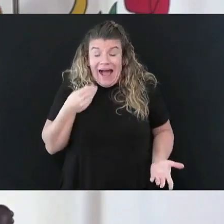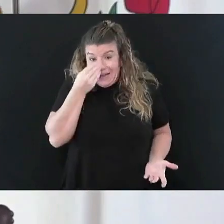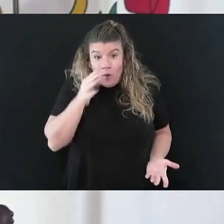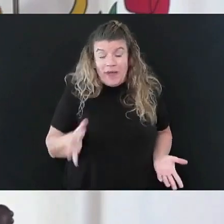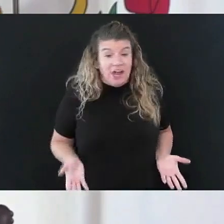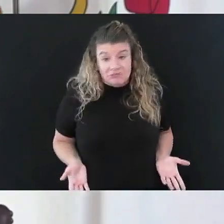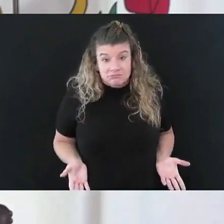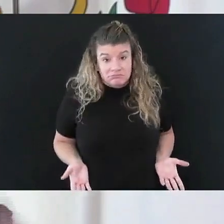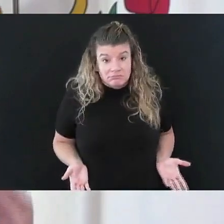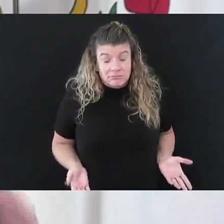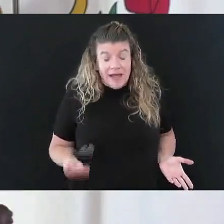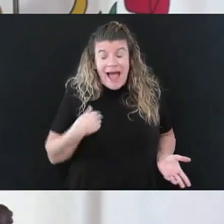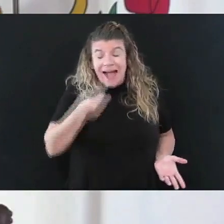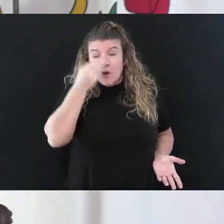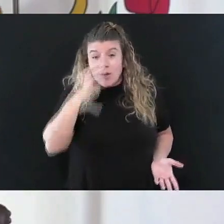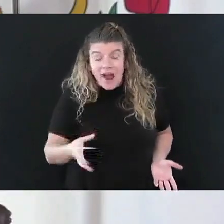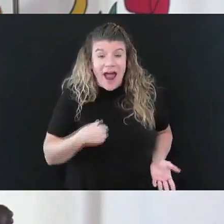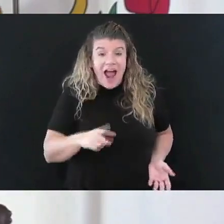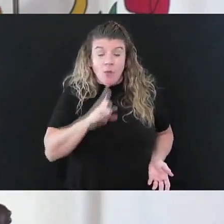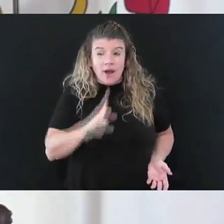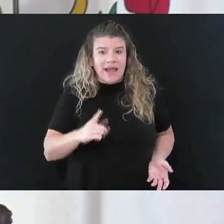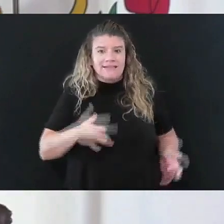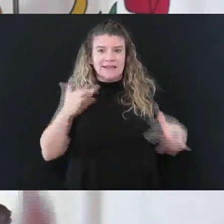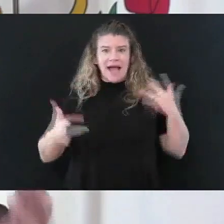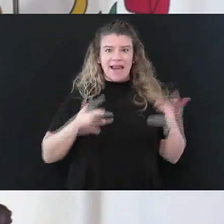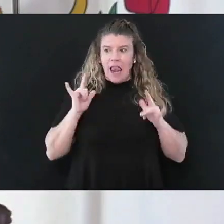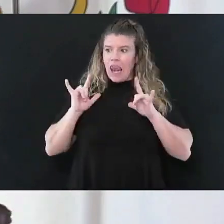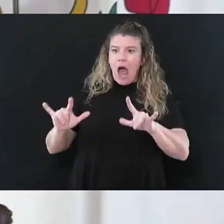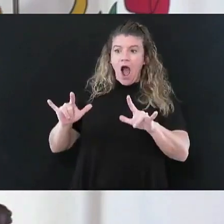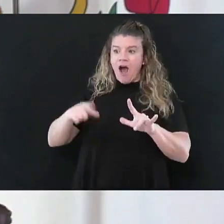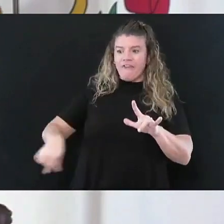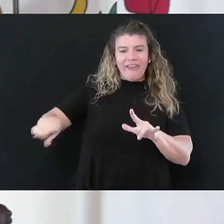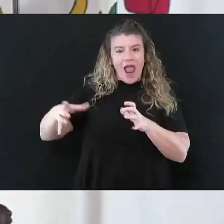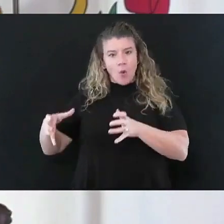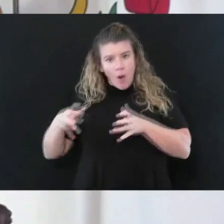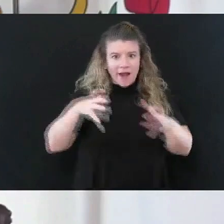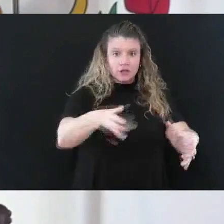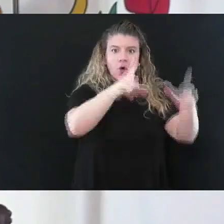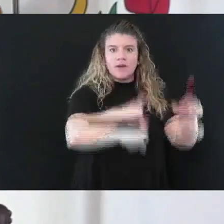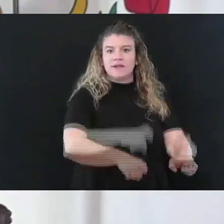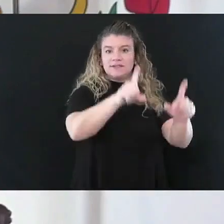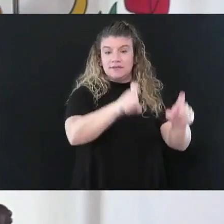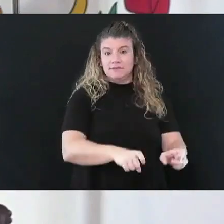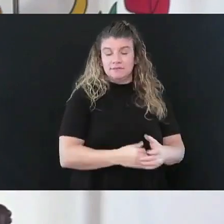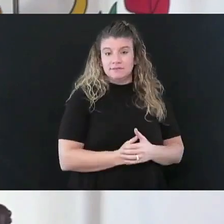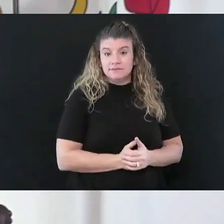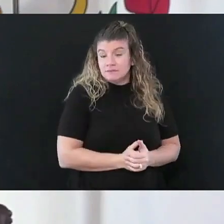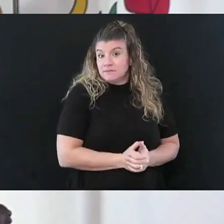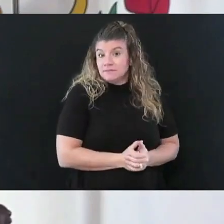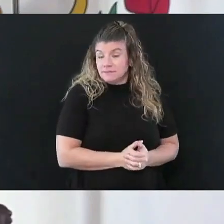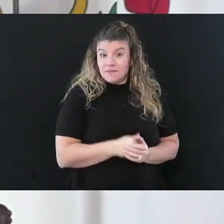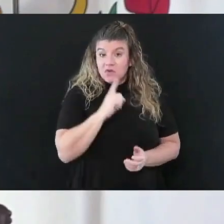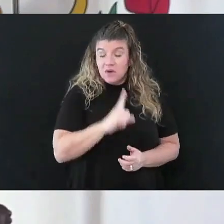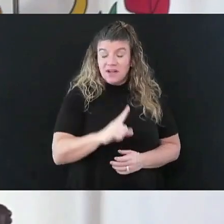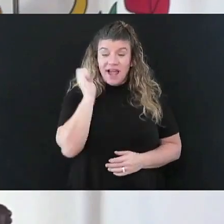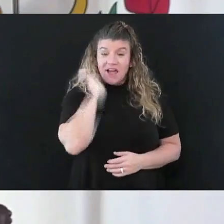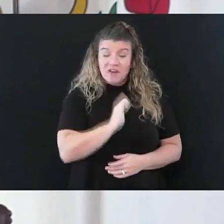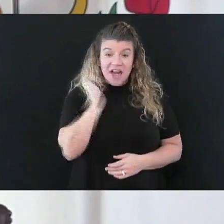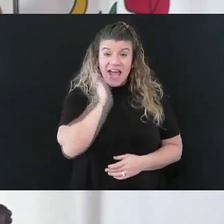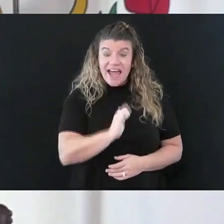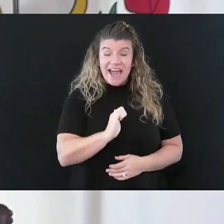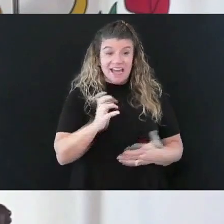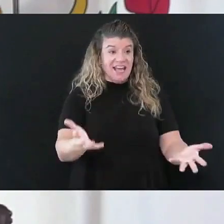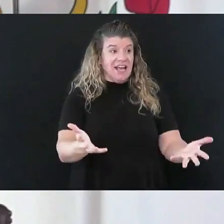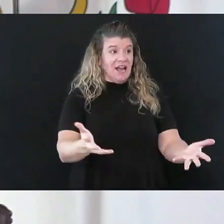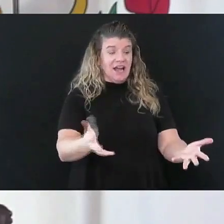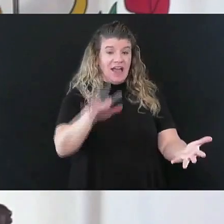I don't care. I love it, the fact that people are going to get tested. At the end of the day, Mark,